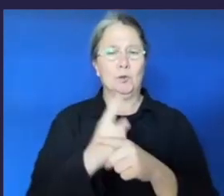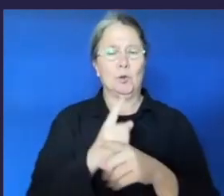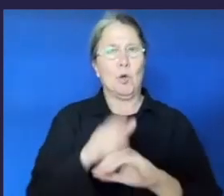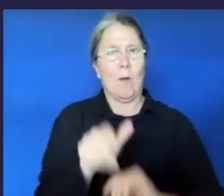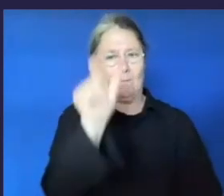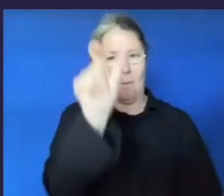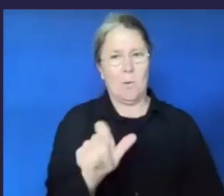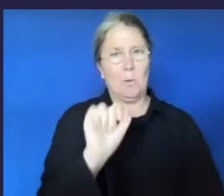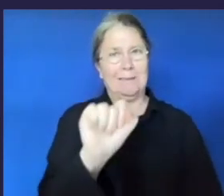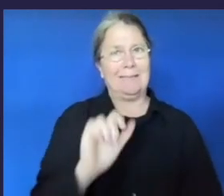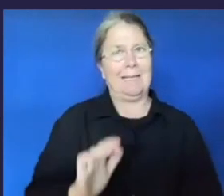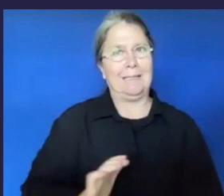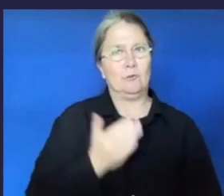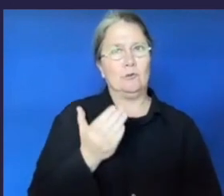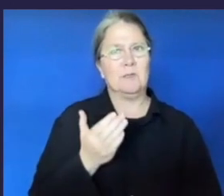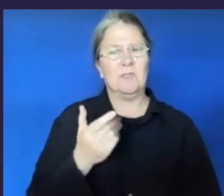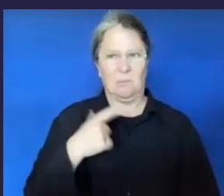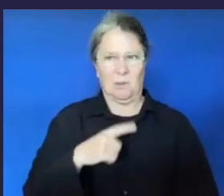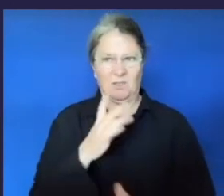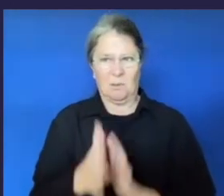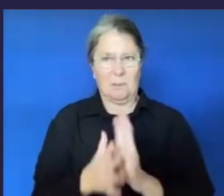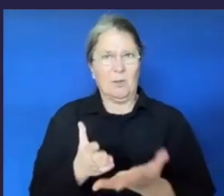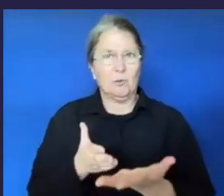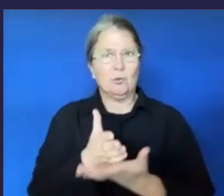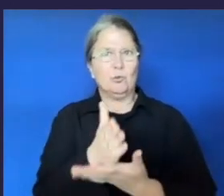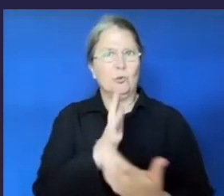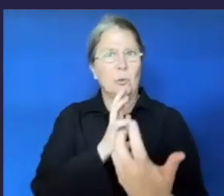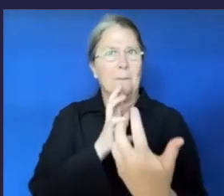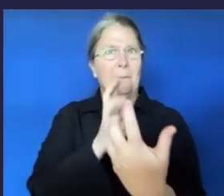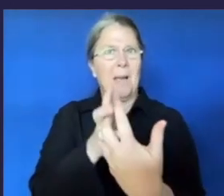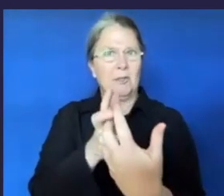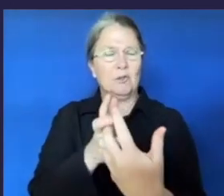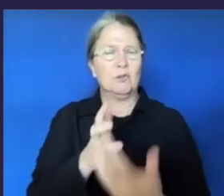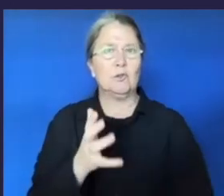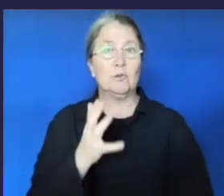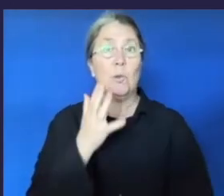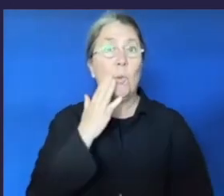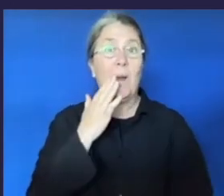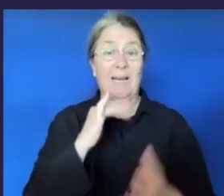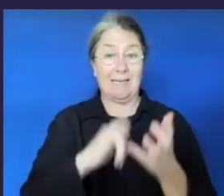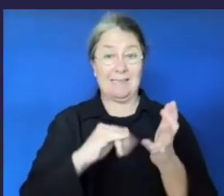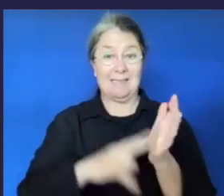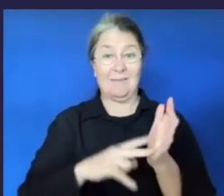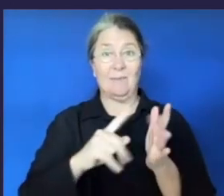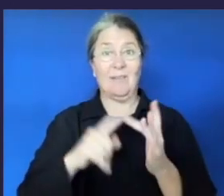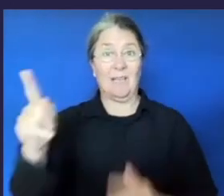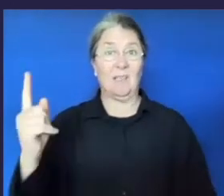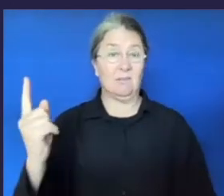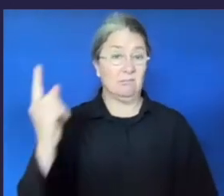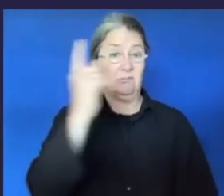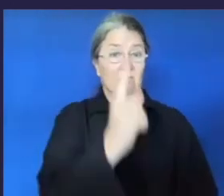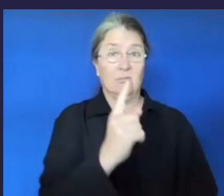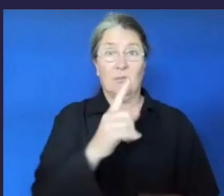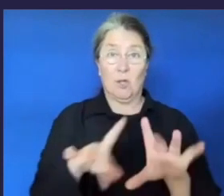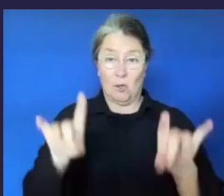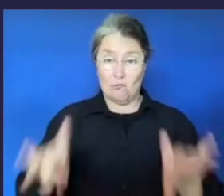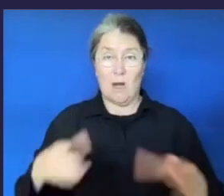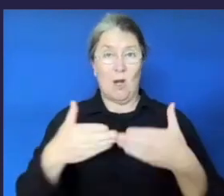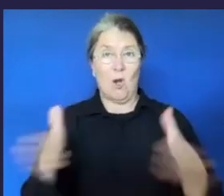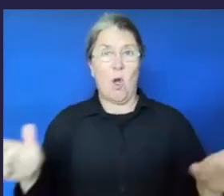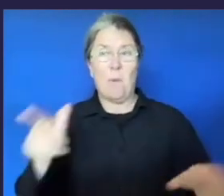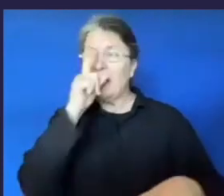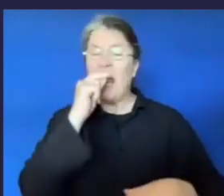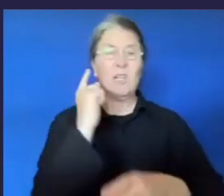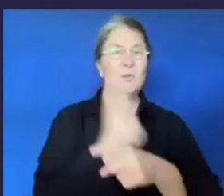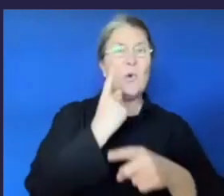creates authenticity. So it means that when they're able to go to a workplace, so when Svi goes to the Australian Open, he can talk to all the other people who